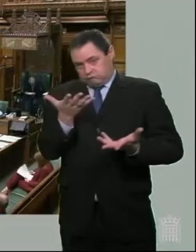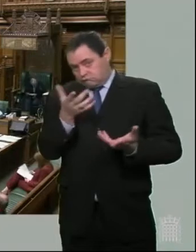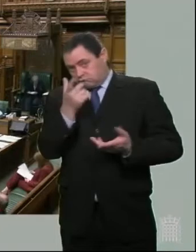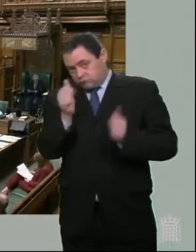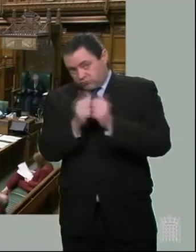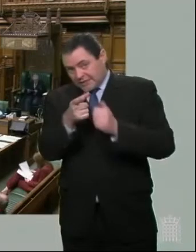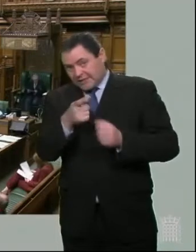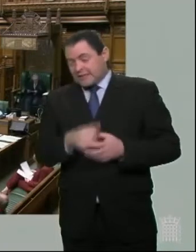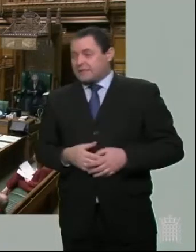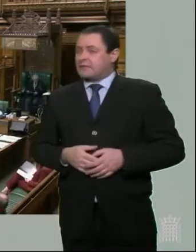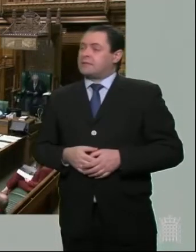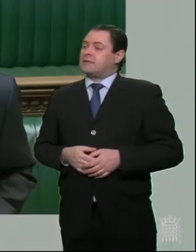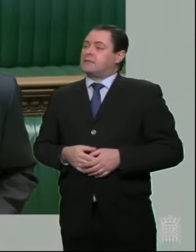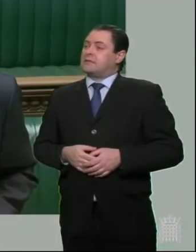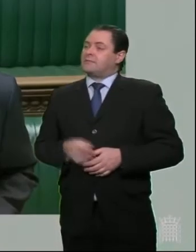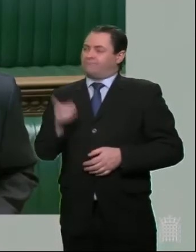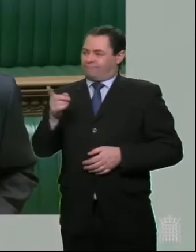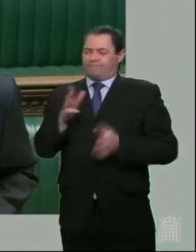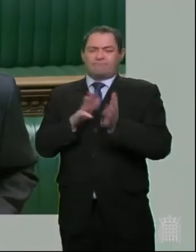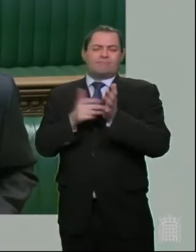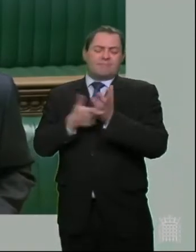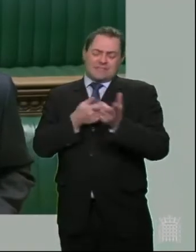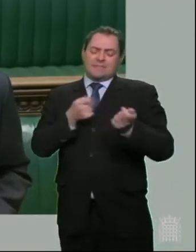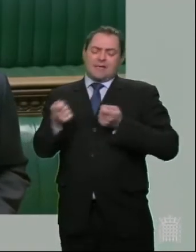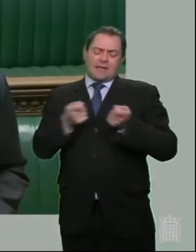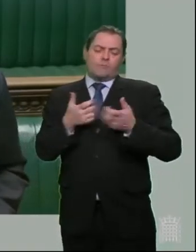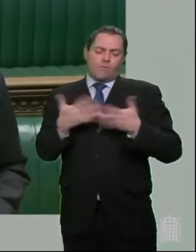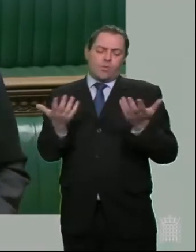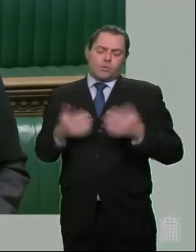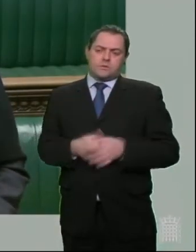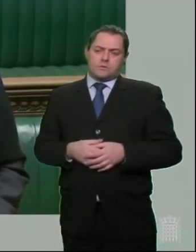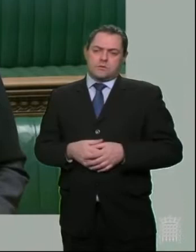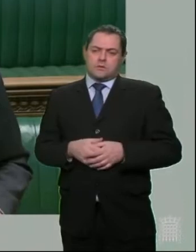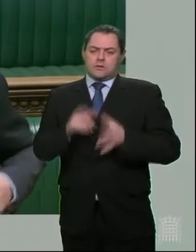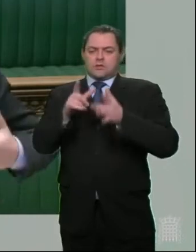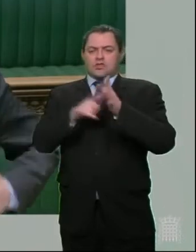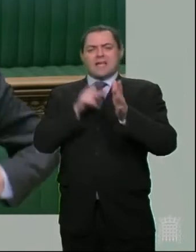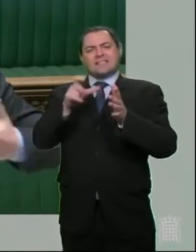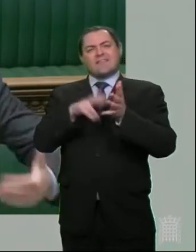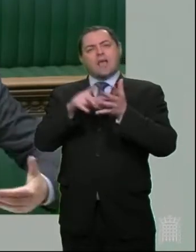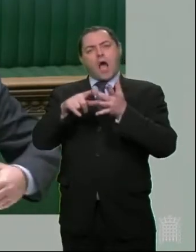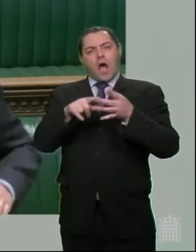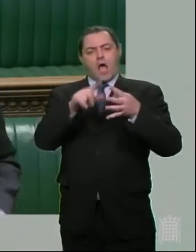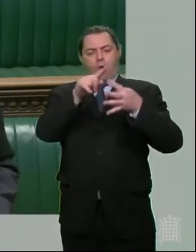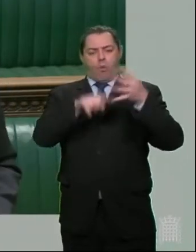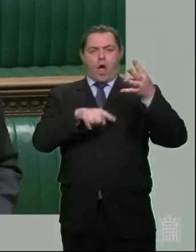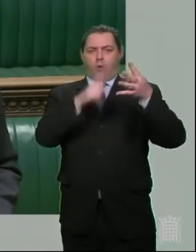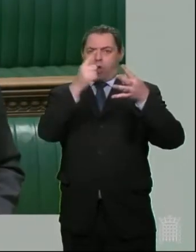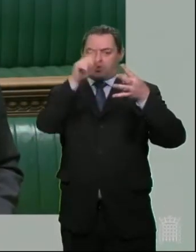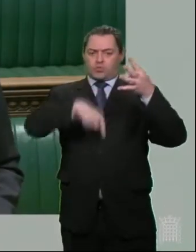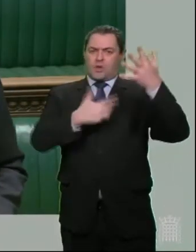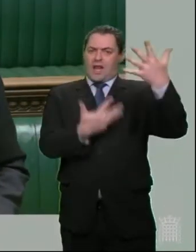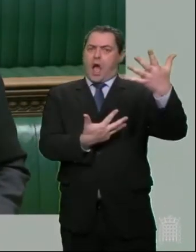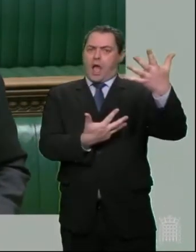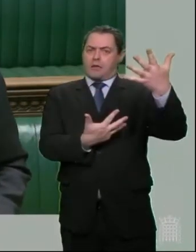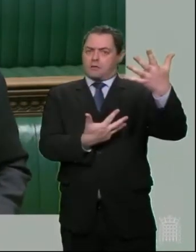Mr. Speaker, of course, it follows that all teachers in JCVI groups 1 to 9 will be